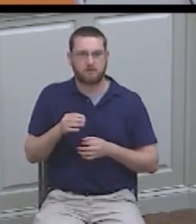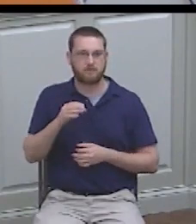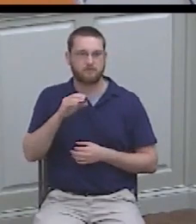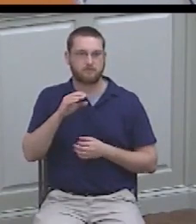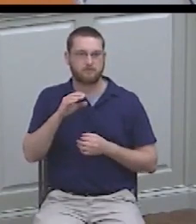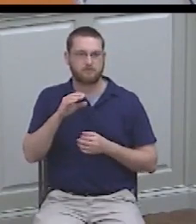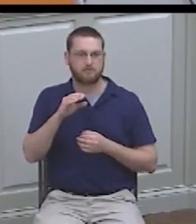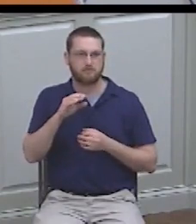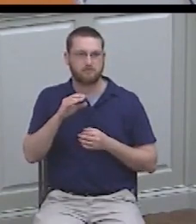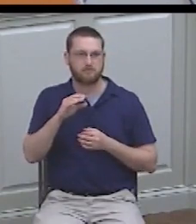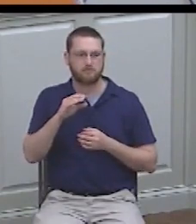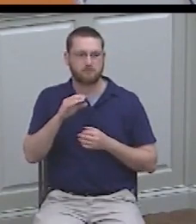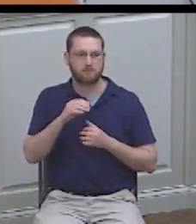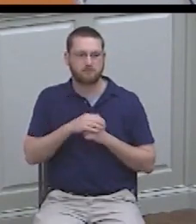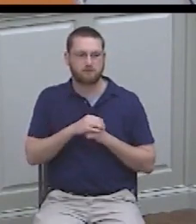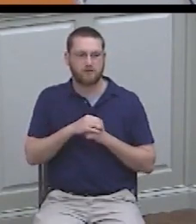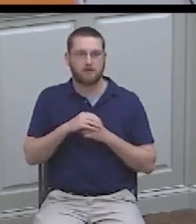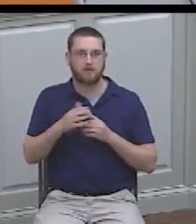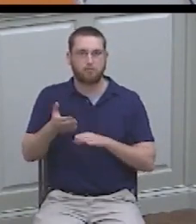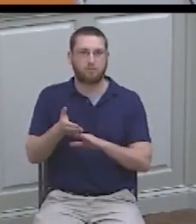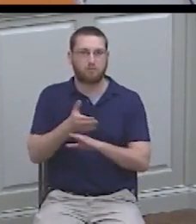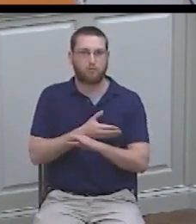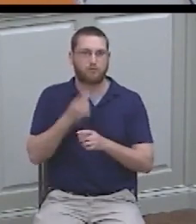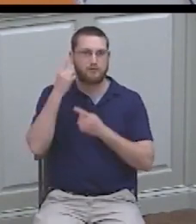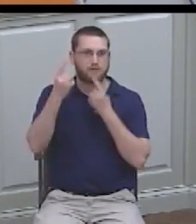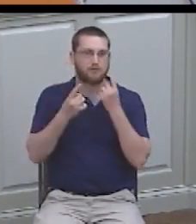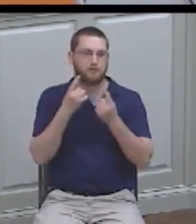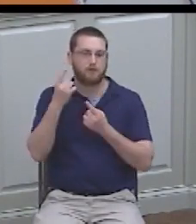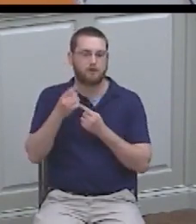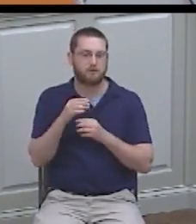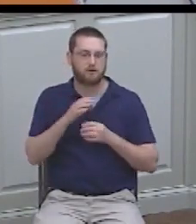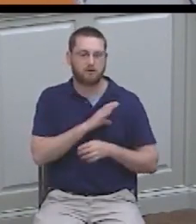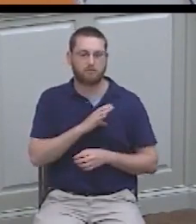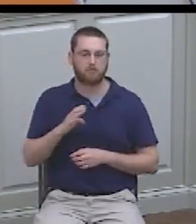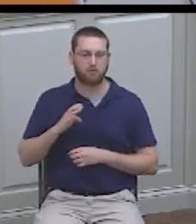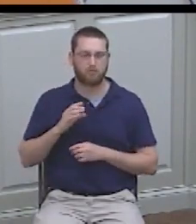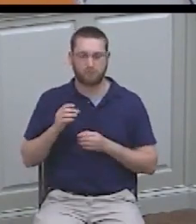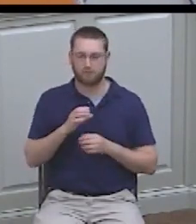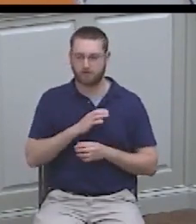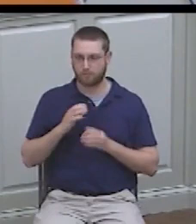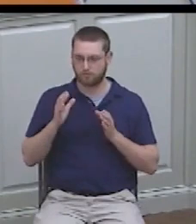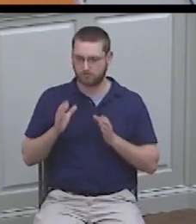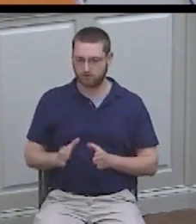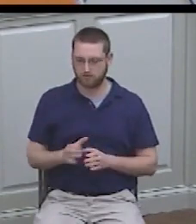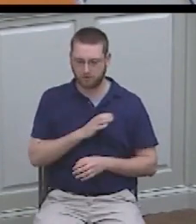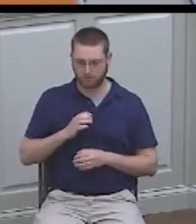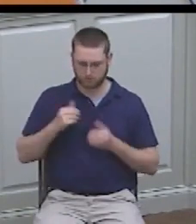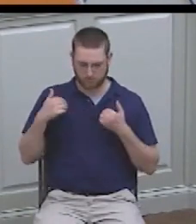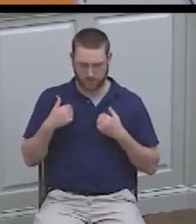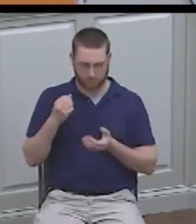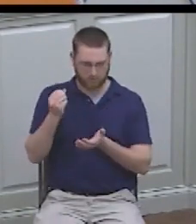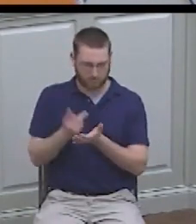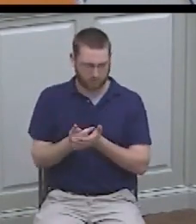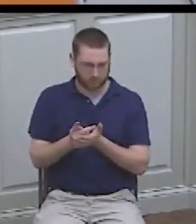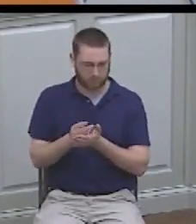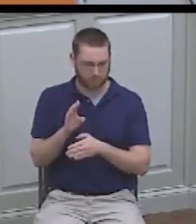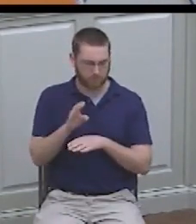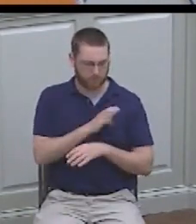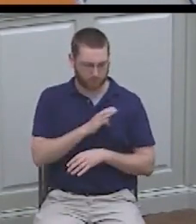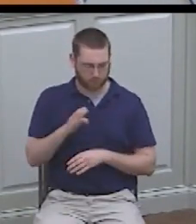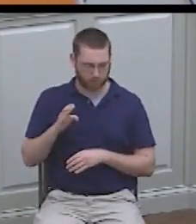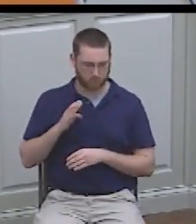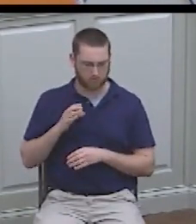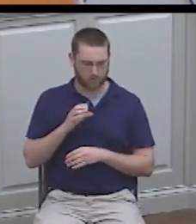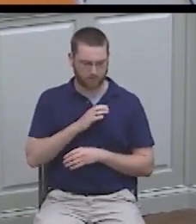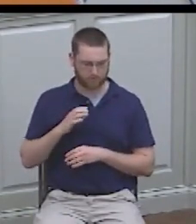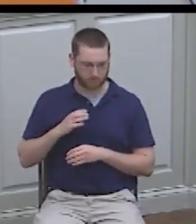the city manager prior to a consideration by the Board of Commissioners. Commissioners will have approval of the Board of Commissioners at a